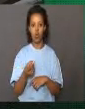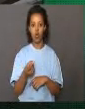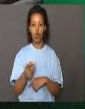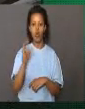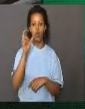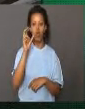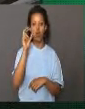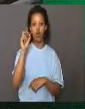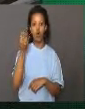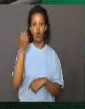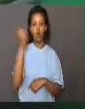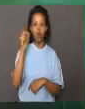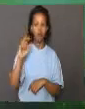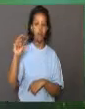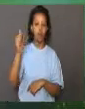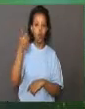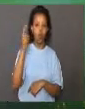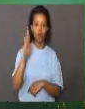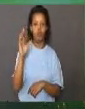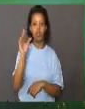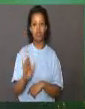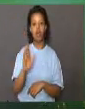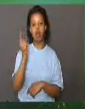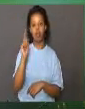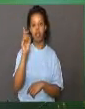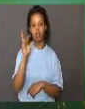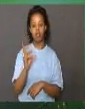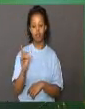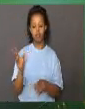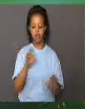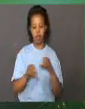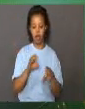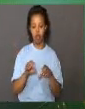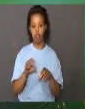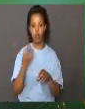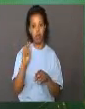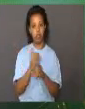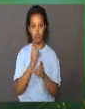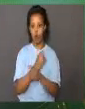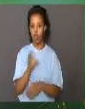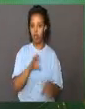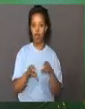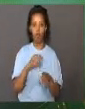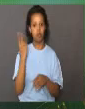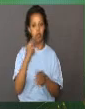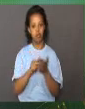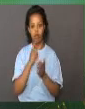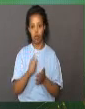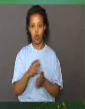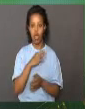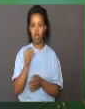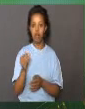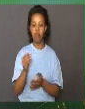chemical means. At the end of this step, a purified